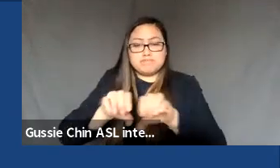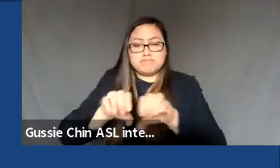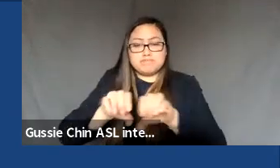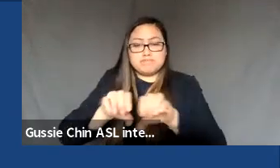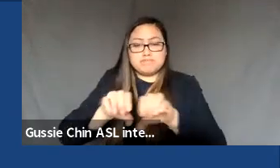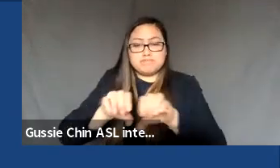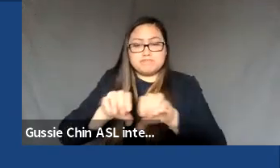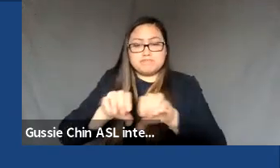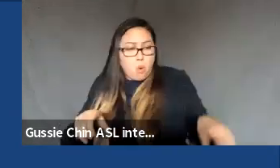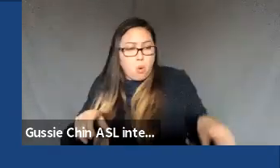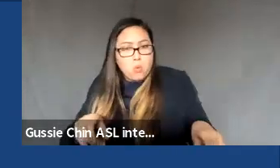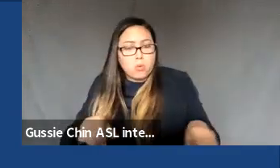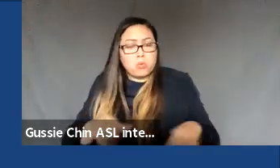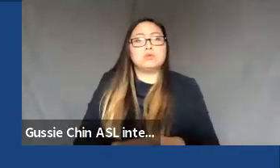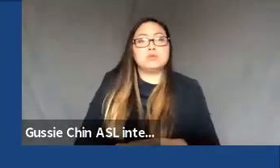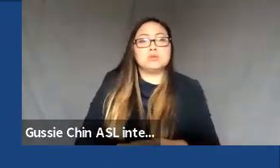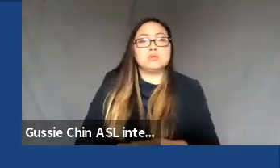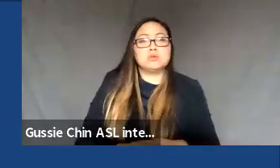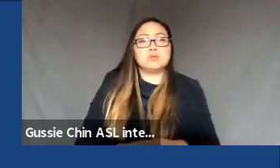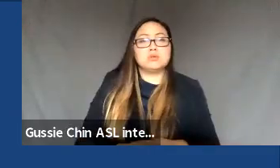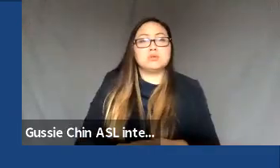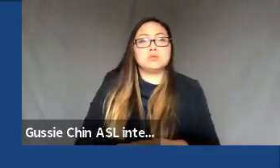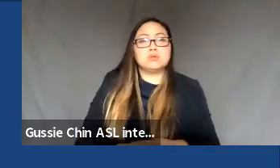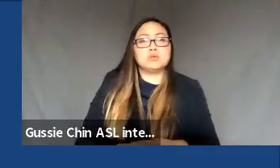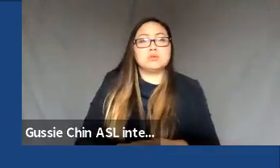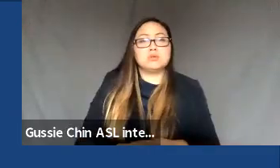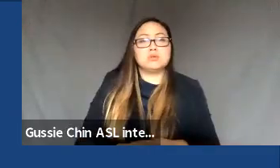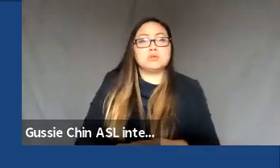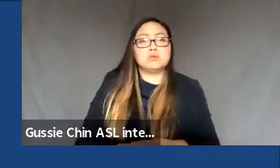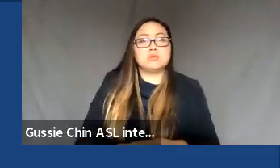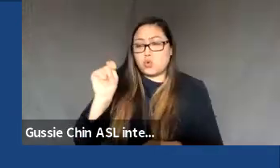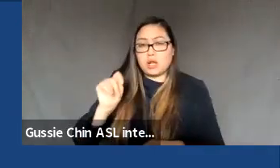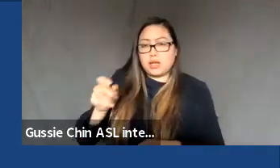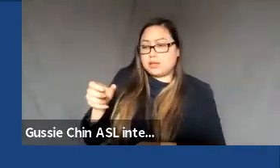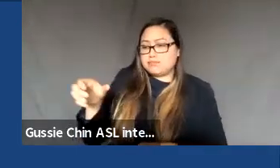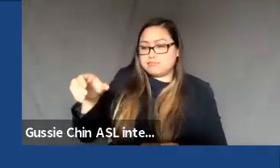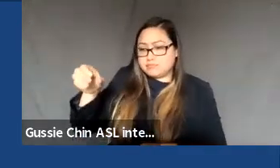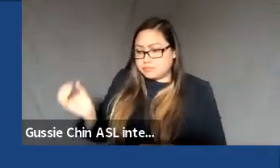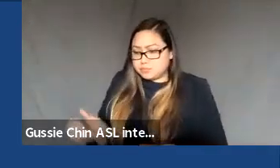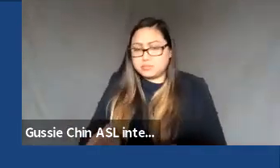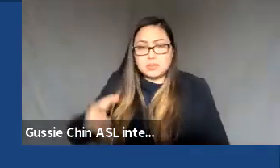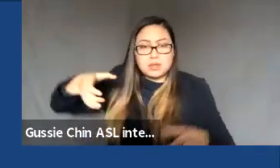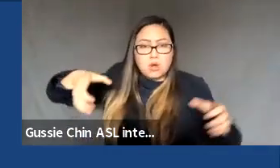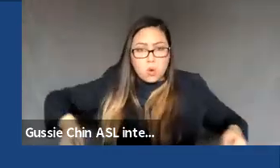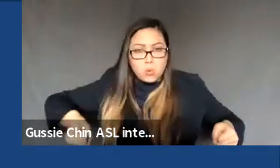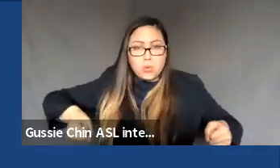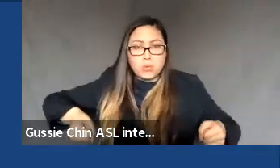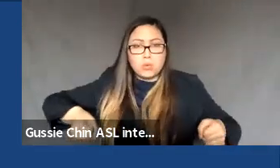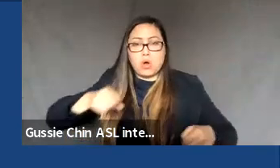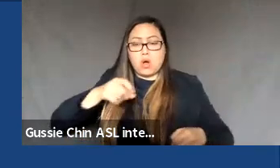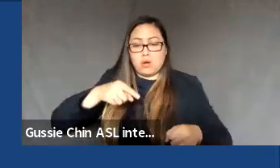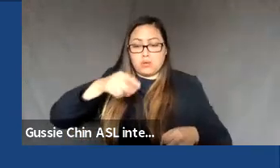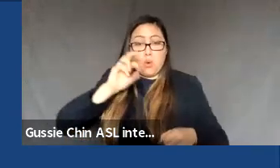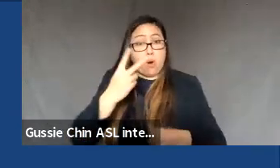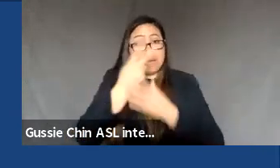have, on the open side, an additional grab bar for somebody, or the additional space all around that toilet so that people